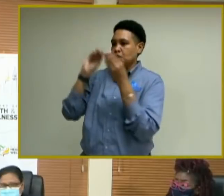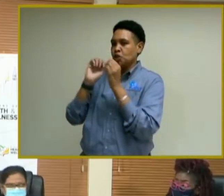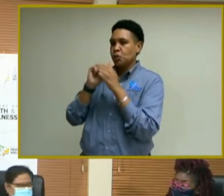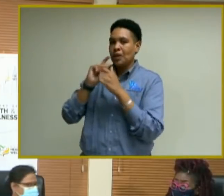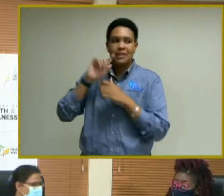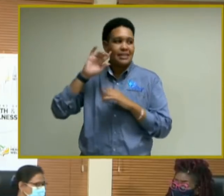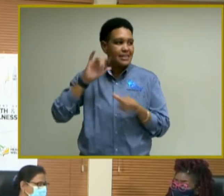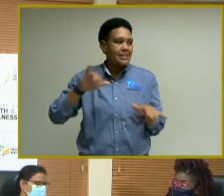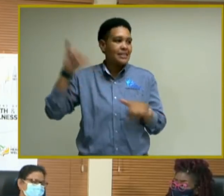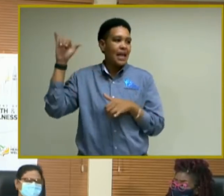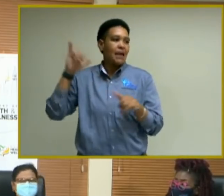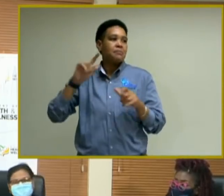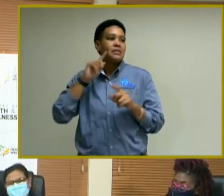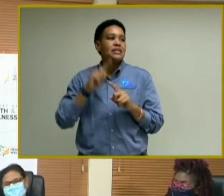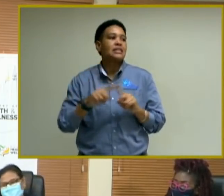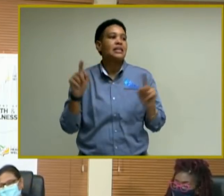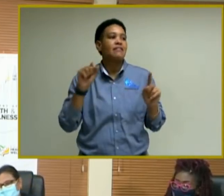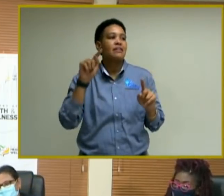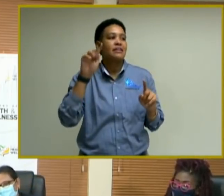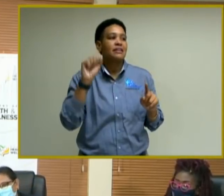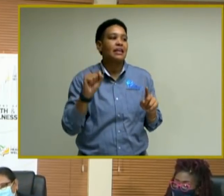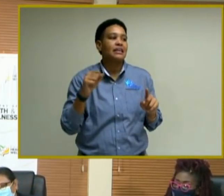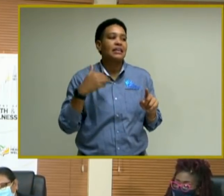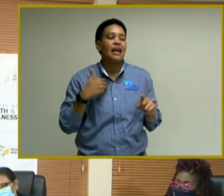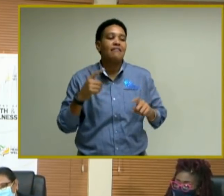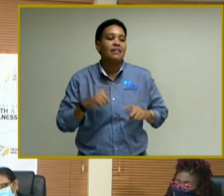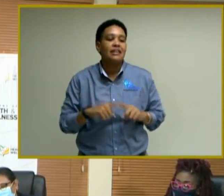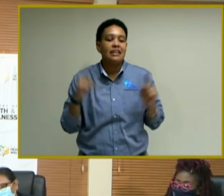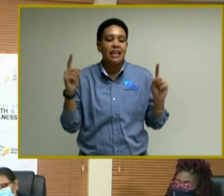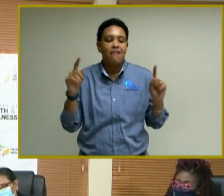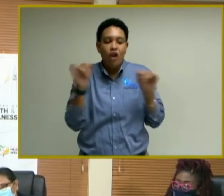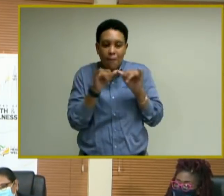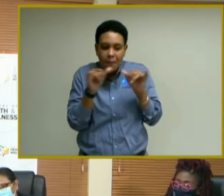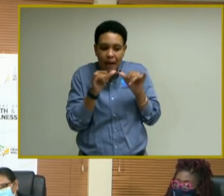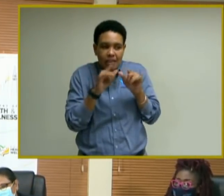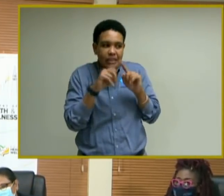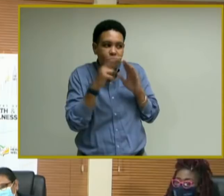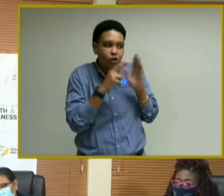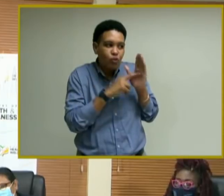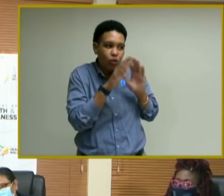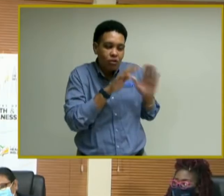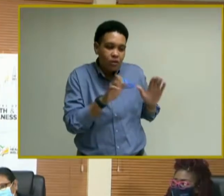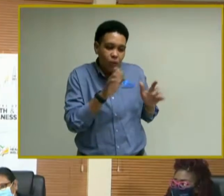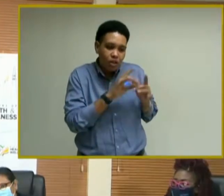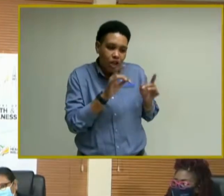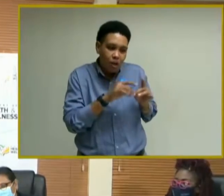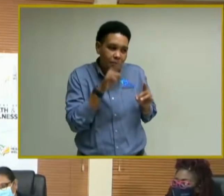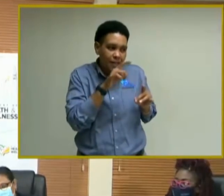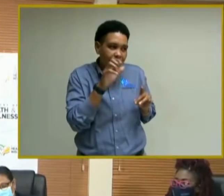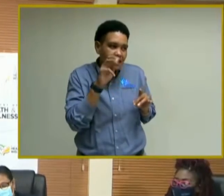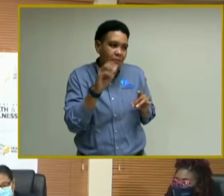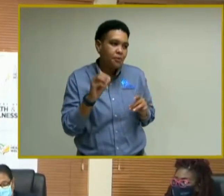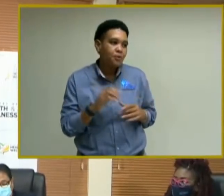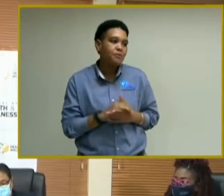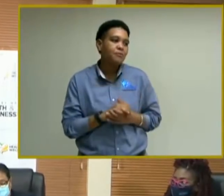states, since different states have different measures that they put in place. You want to comment on that, CMO?